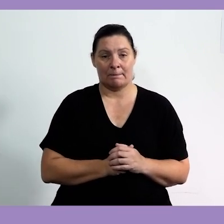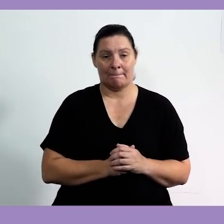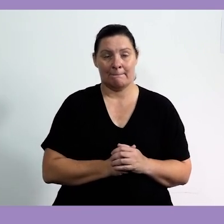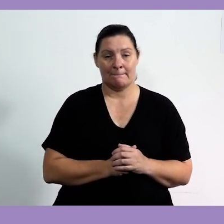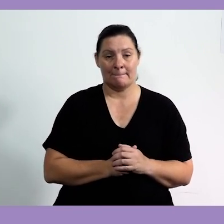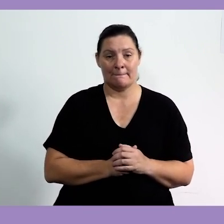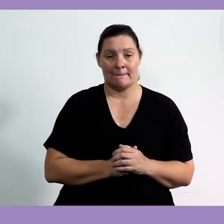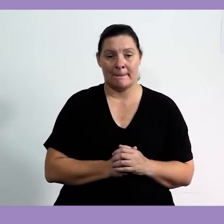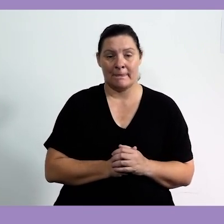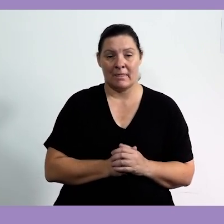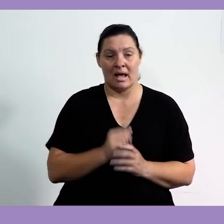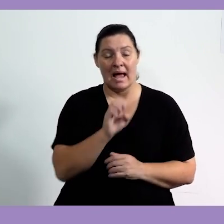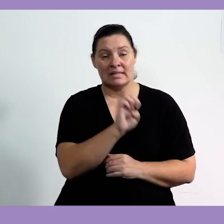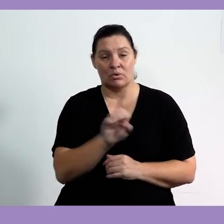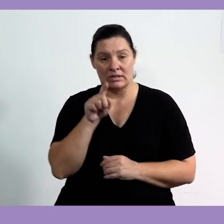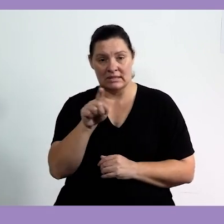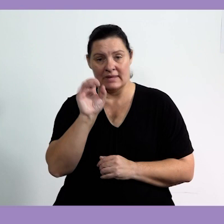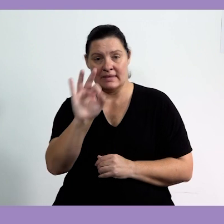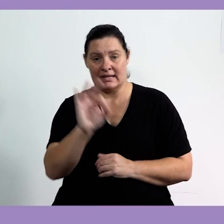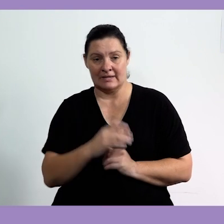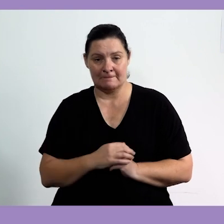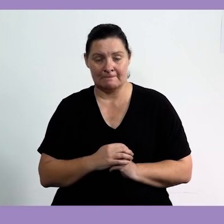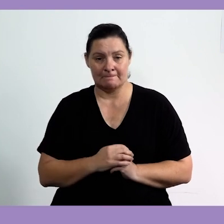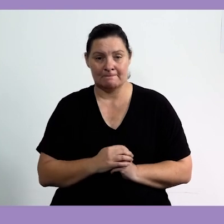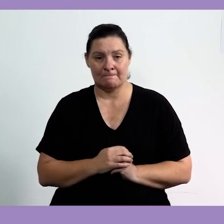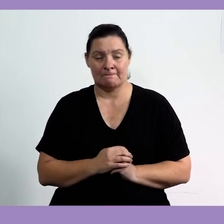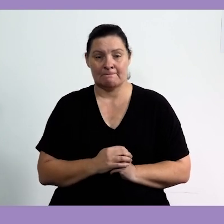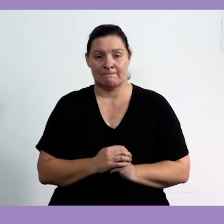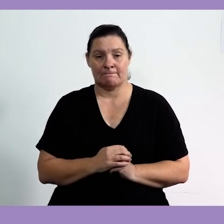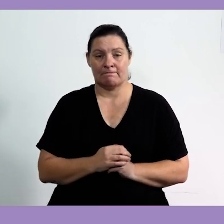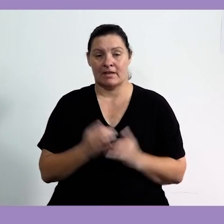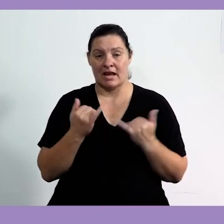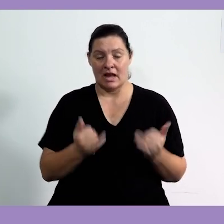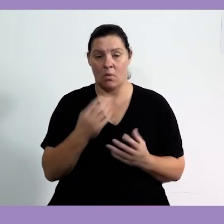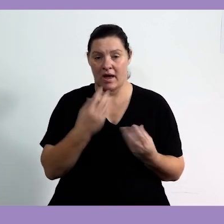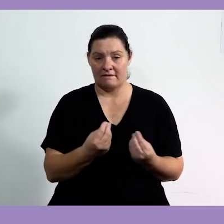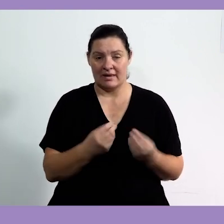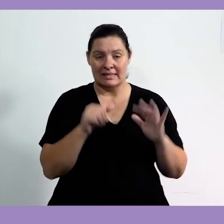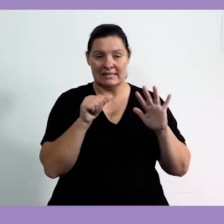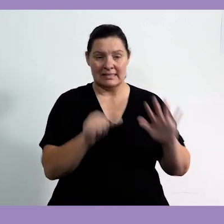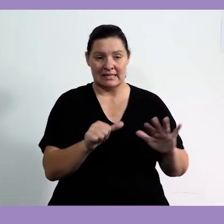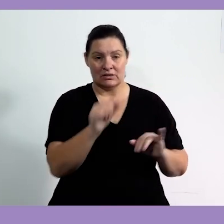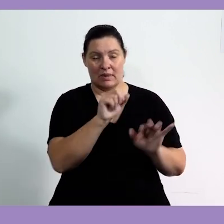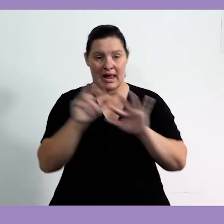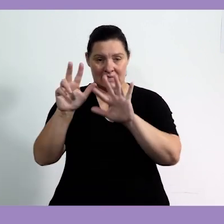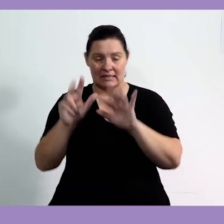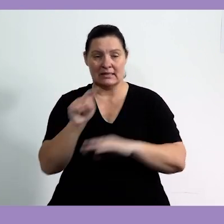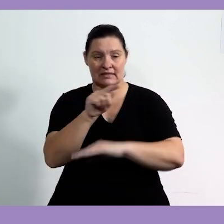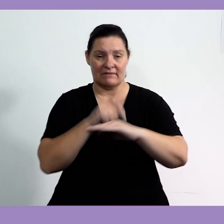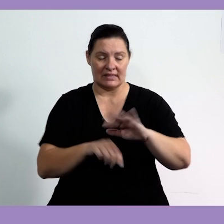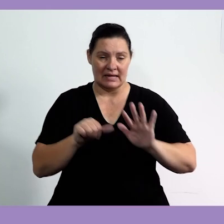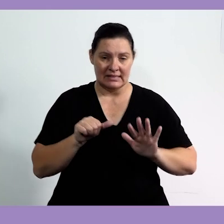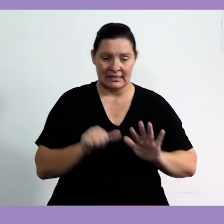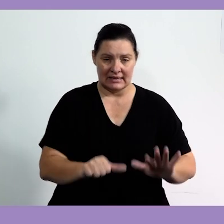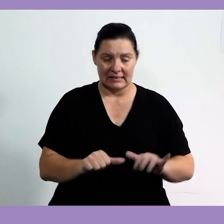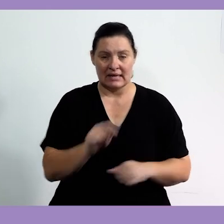and that is going to be to the exponent 3. Now I have 6 to the exponent 8 divided